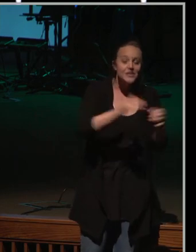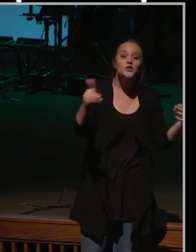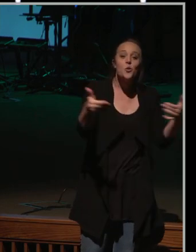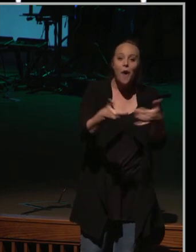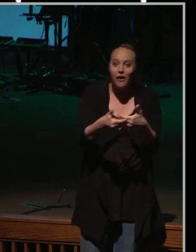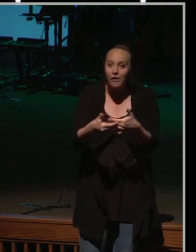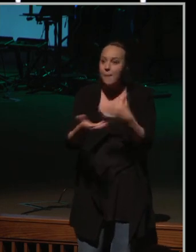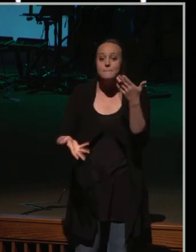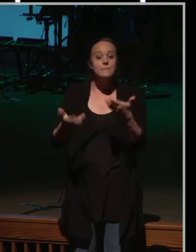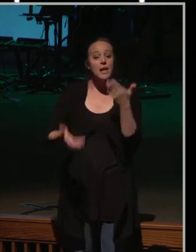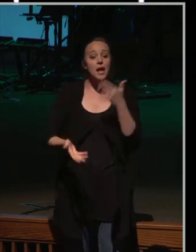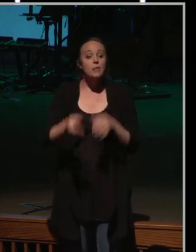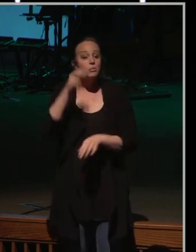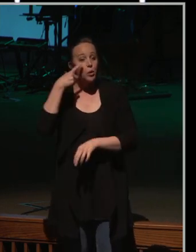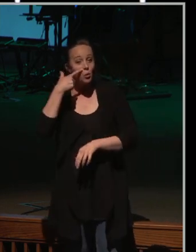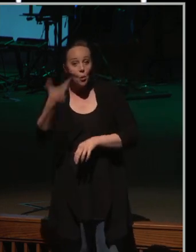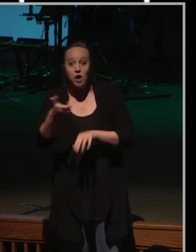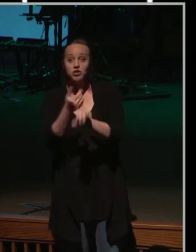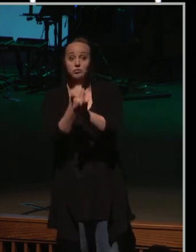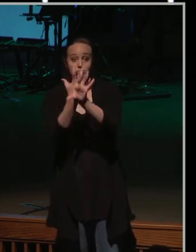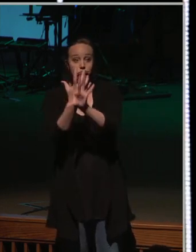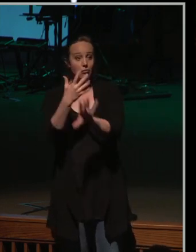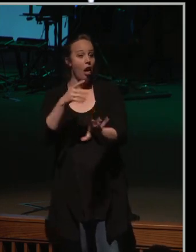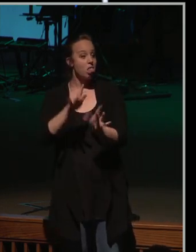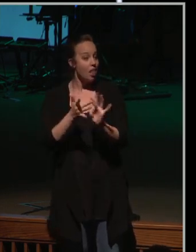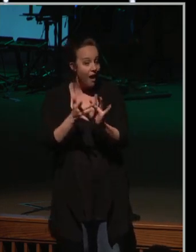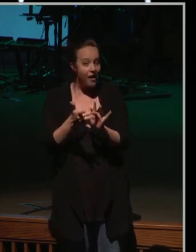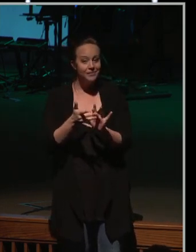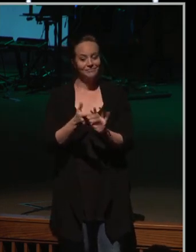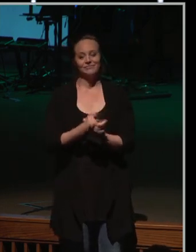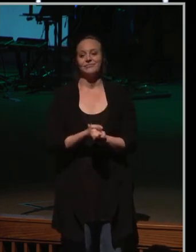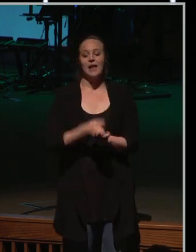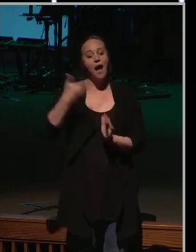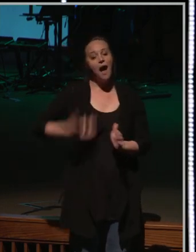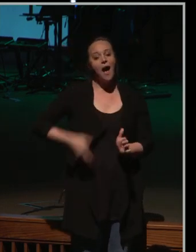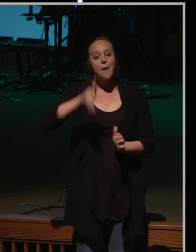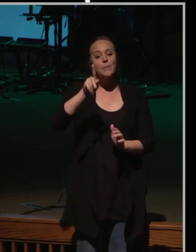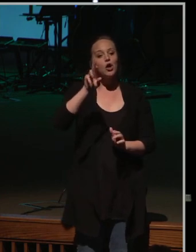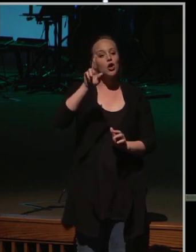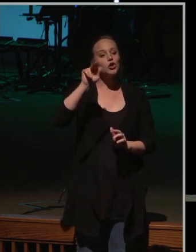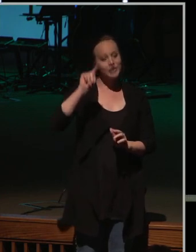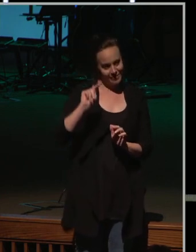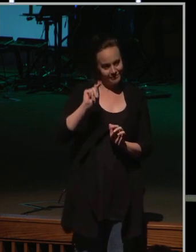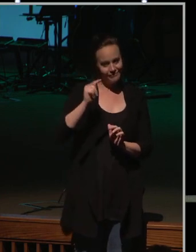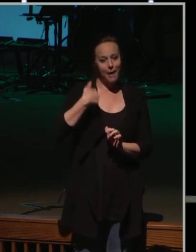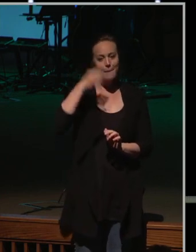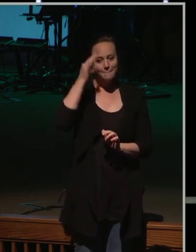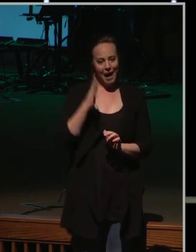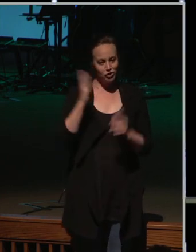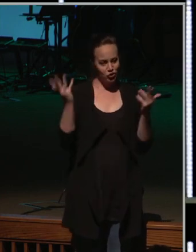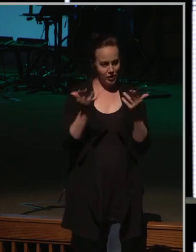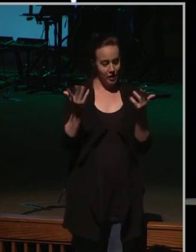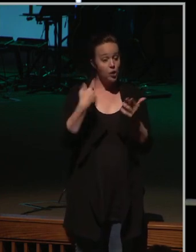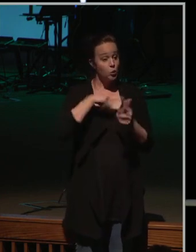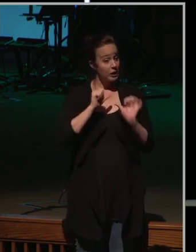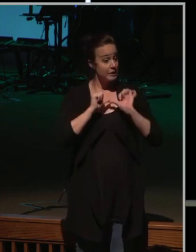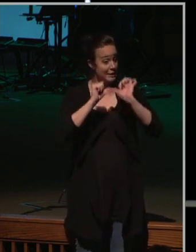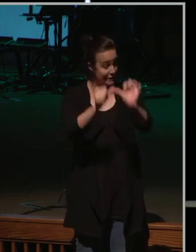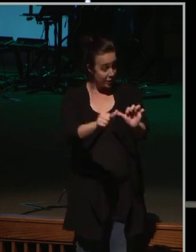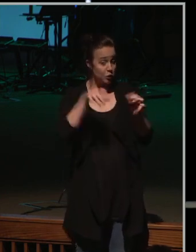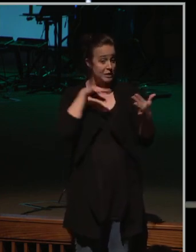Man, we are just glad that you are with us today. Well, my name is Kurt, one of the pastors here at Woodman, and we are continuing our series